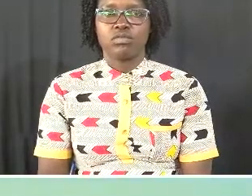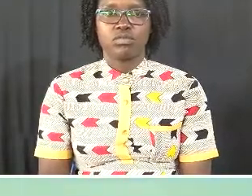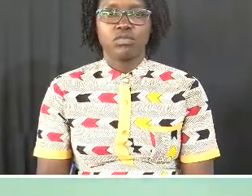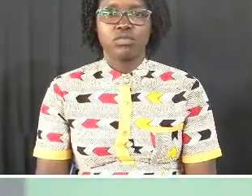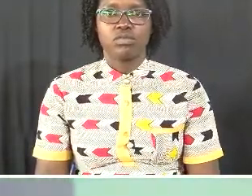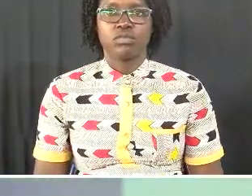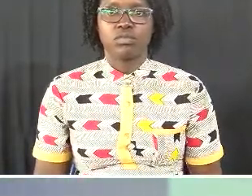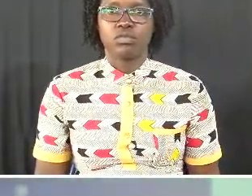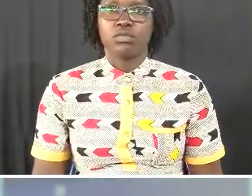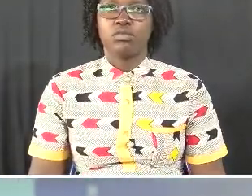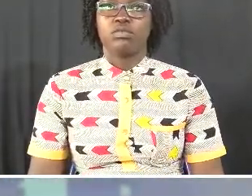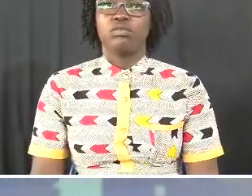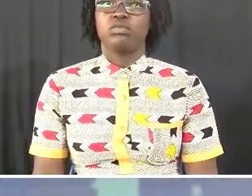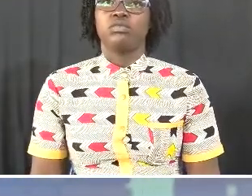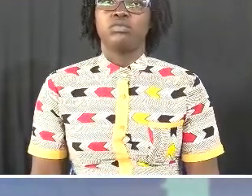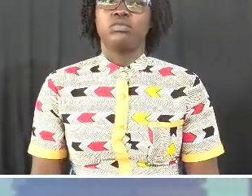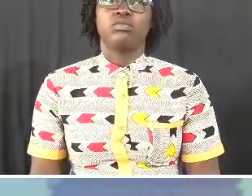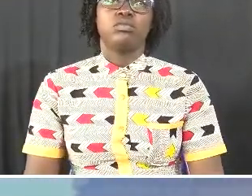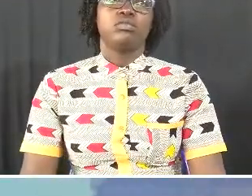Katika hii hakuna ustarabu.